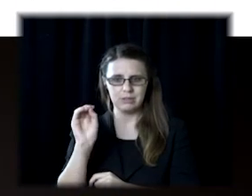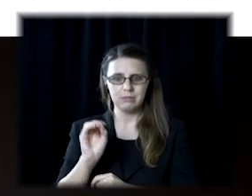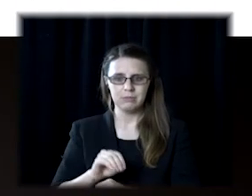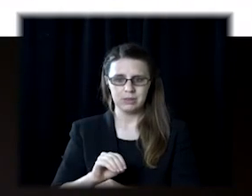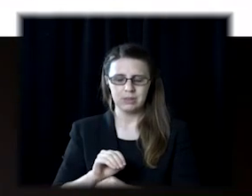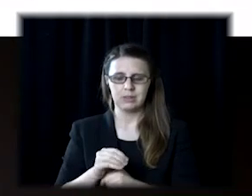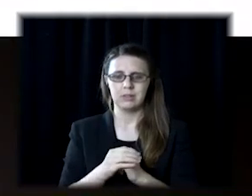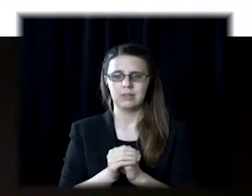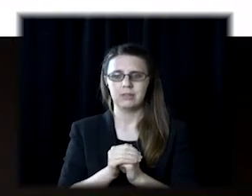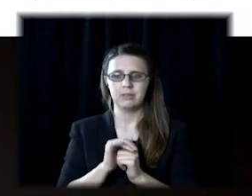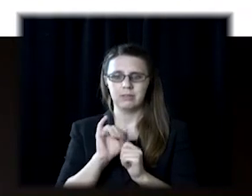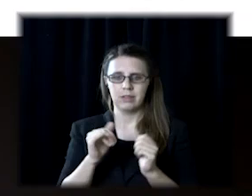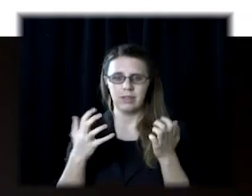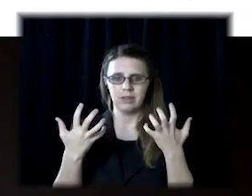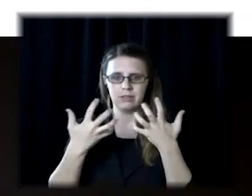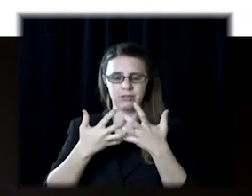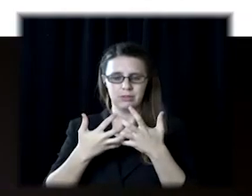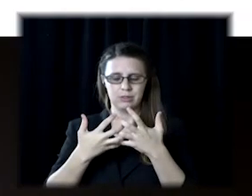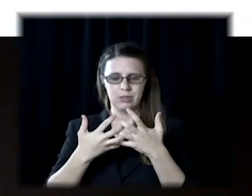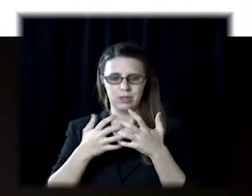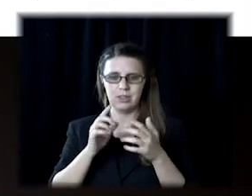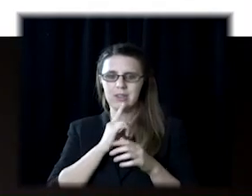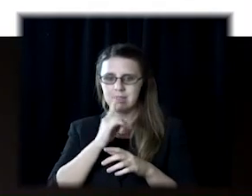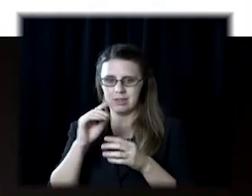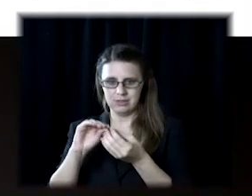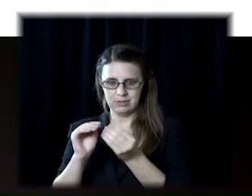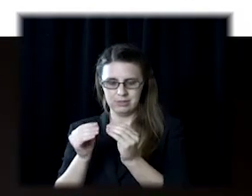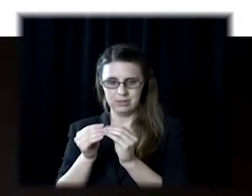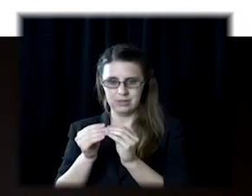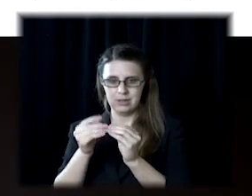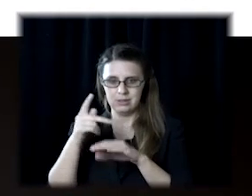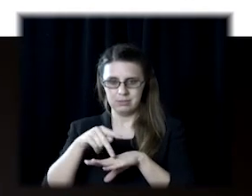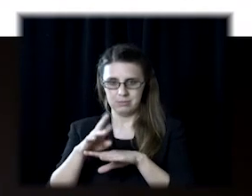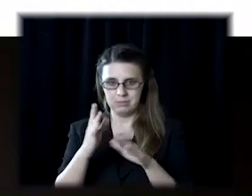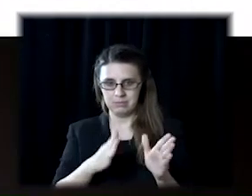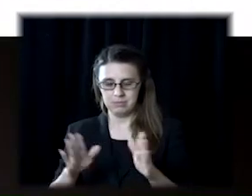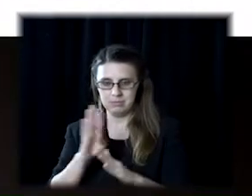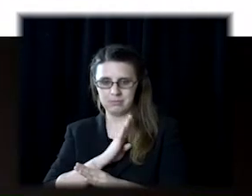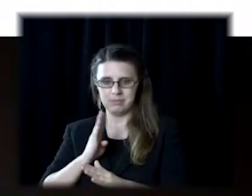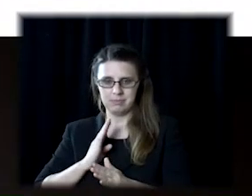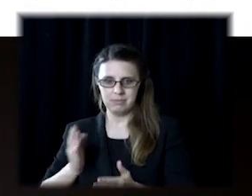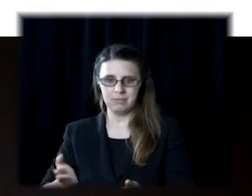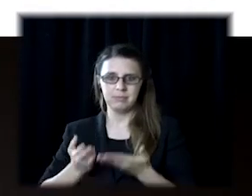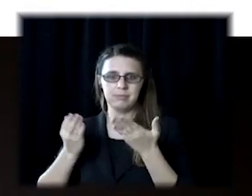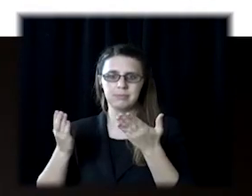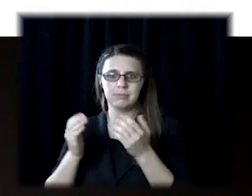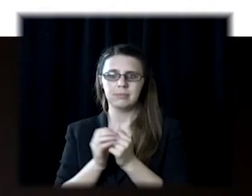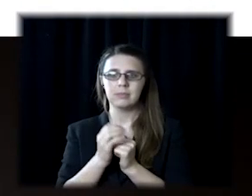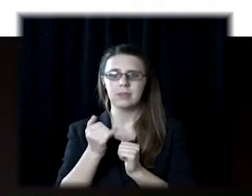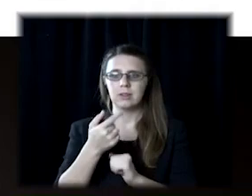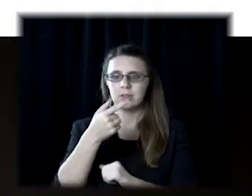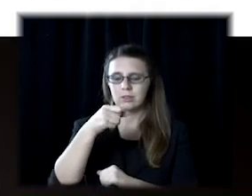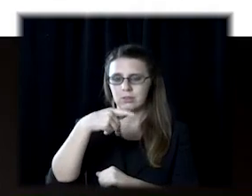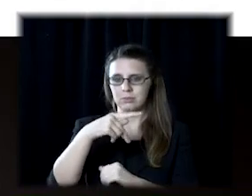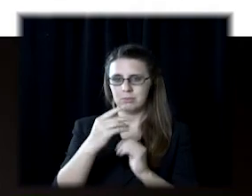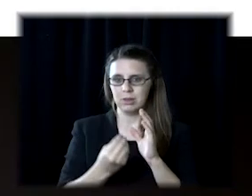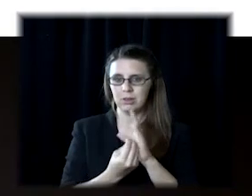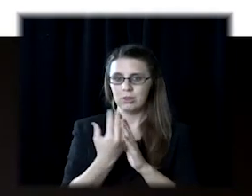Puerto Rico Planning Board, while forecasting the fiscal year 2019 real GNP growth rate now at